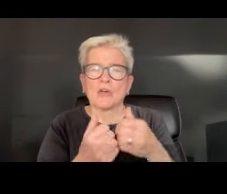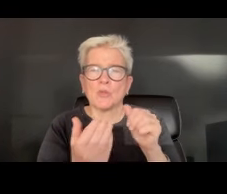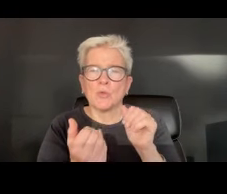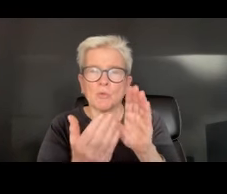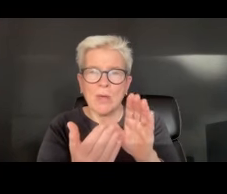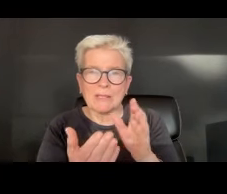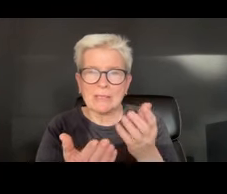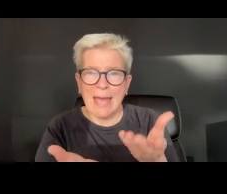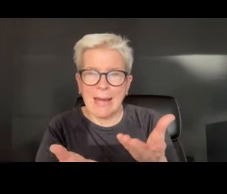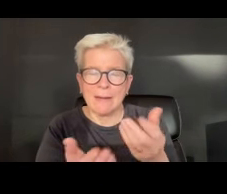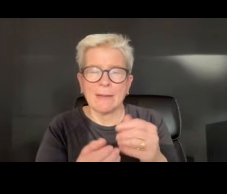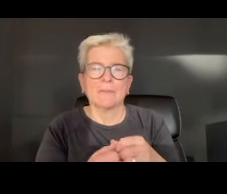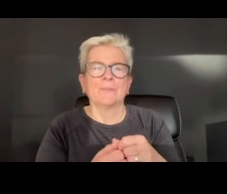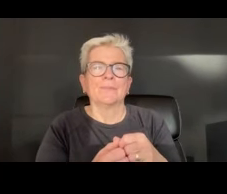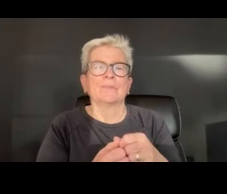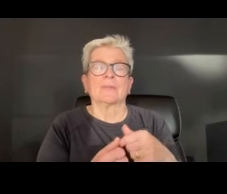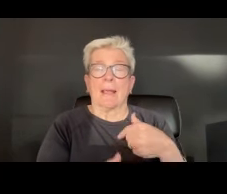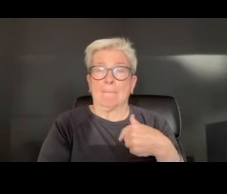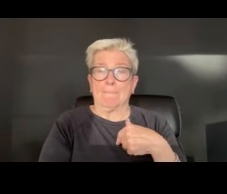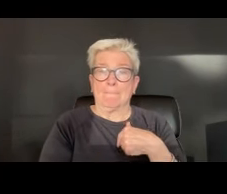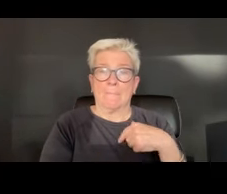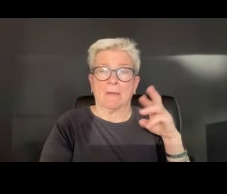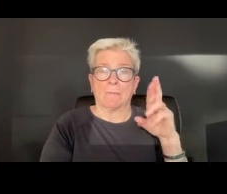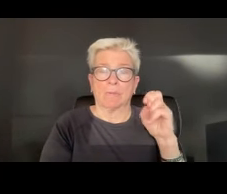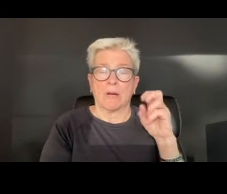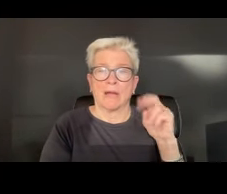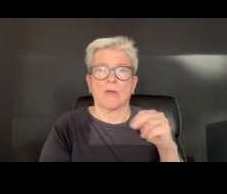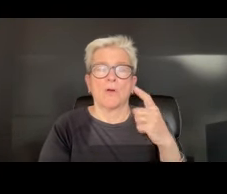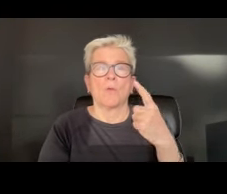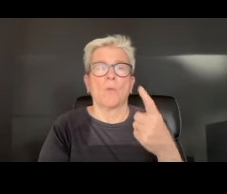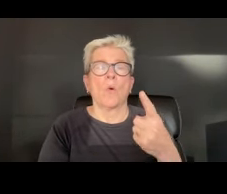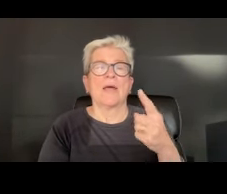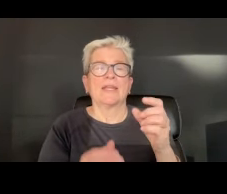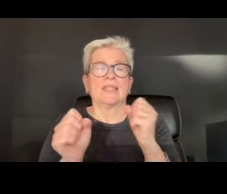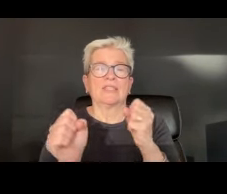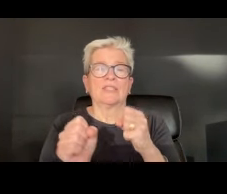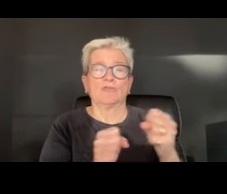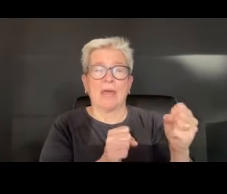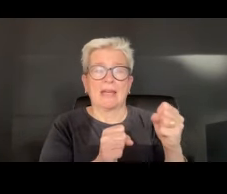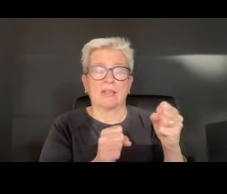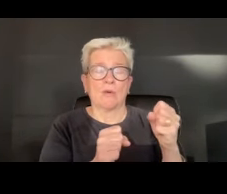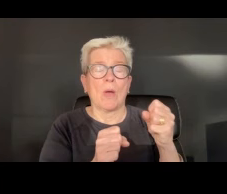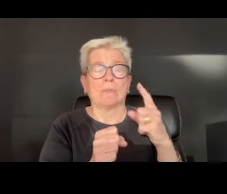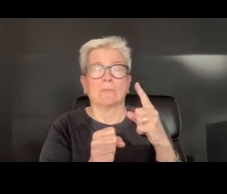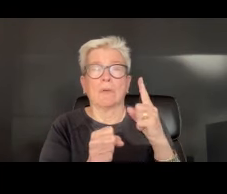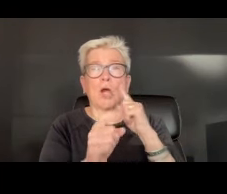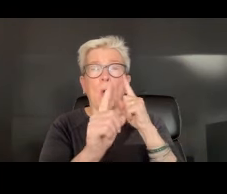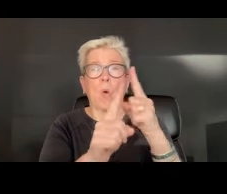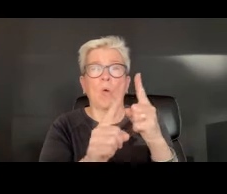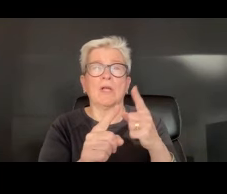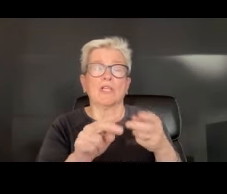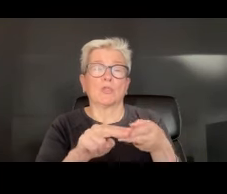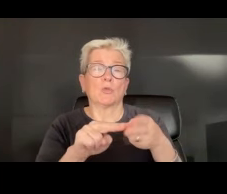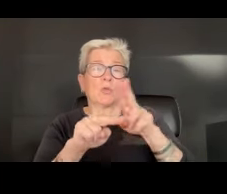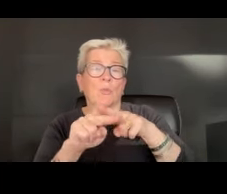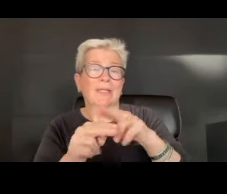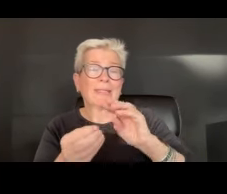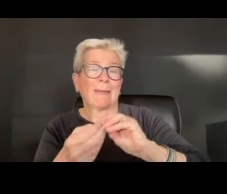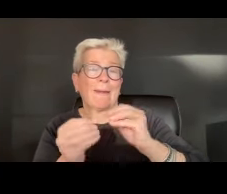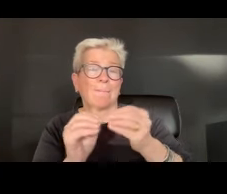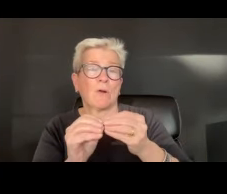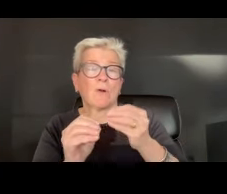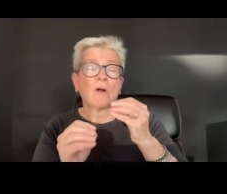saying, one of the purposes of the growth strategy is to create both increased supply of housing, but an increased diversity of